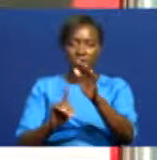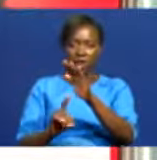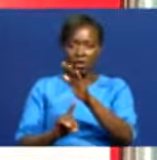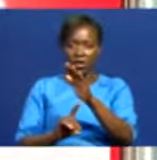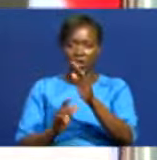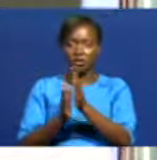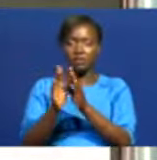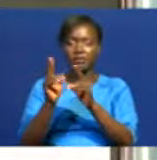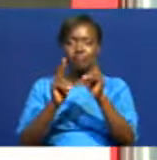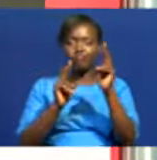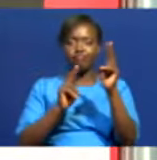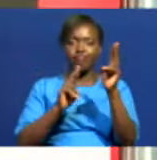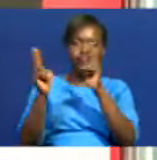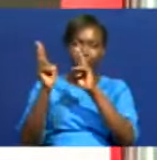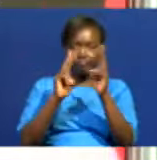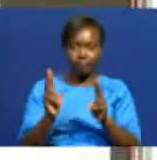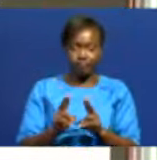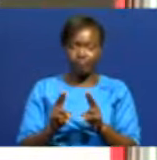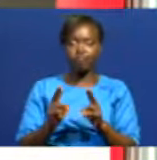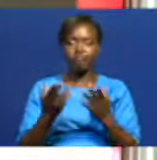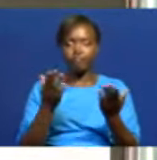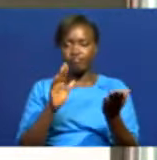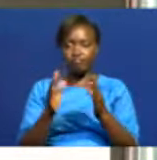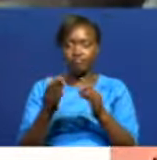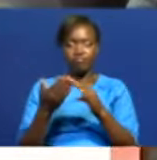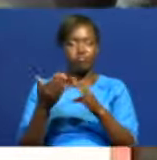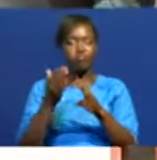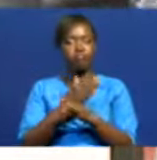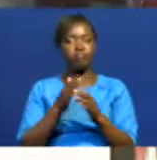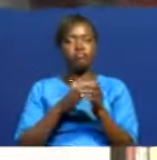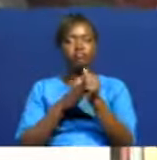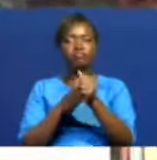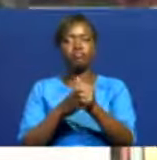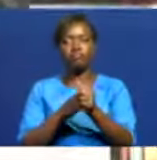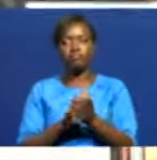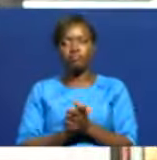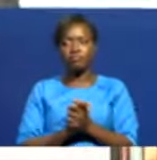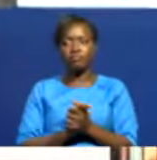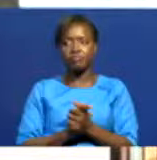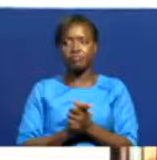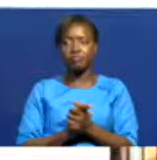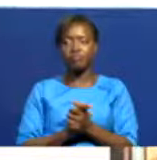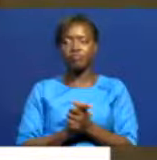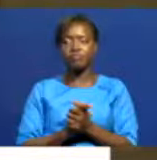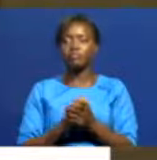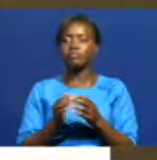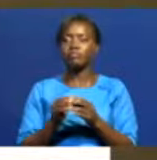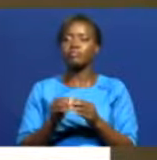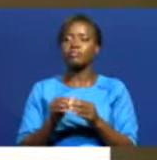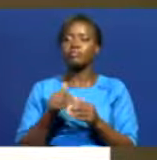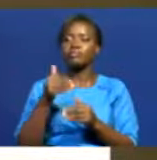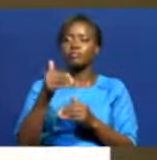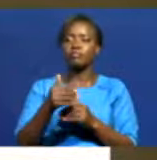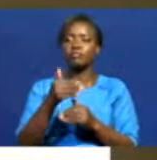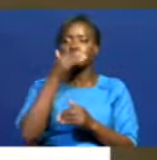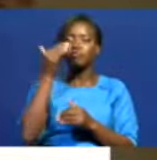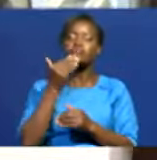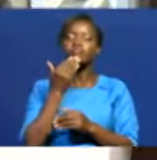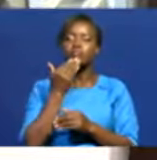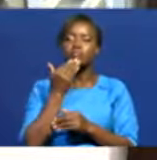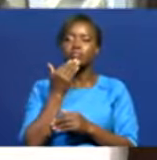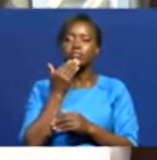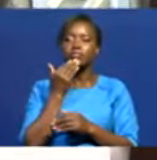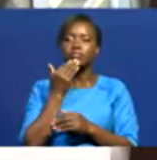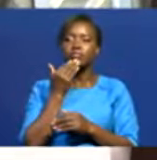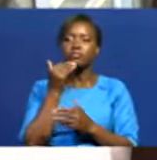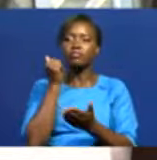of Foreign and Diaspora Affairs, which he previously led. His successor, Prime Cabinet Secretary Musalia Mudavadi,